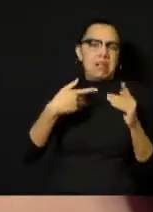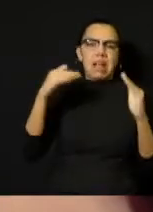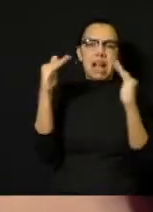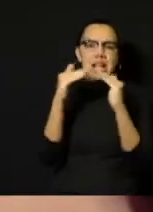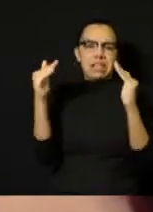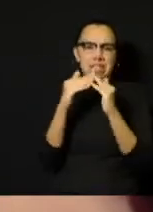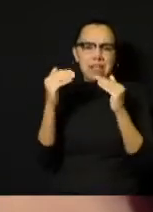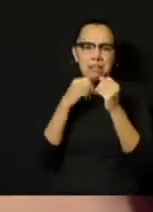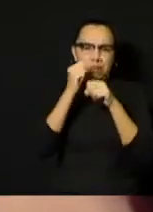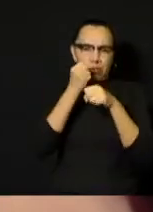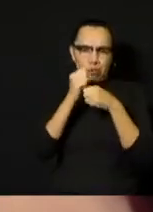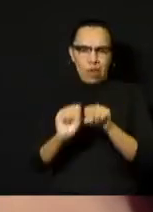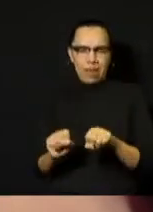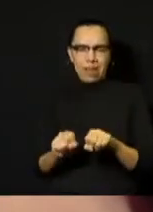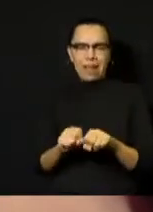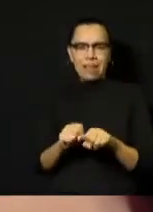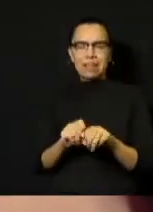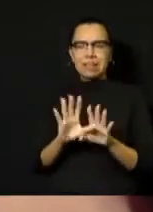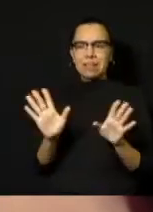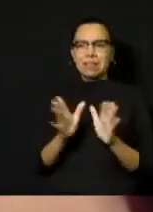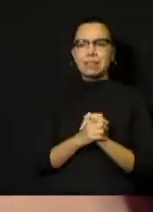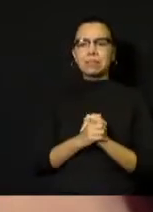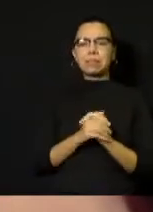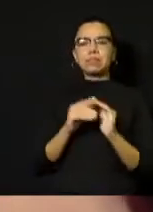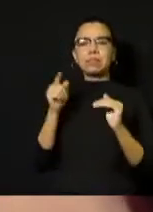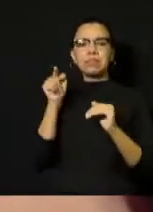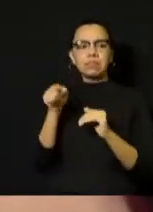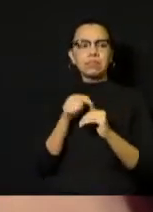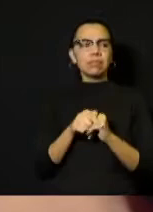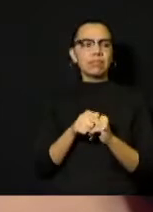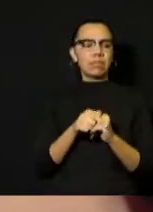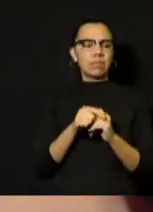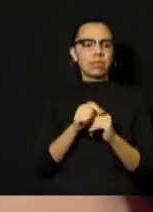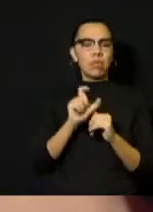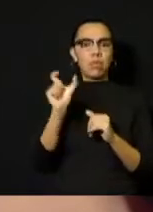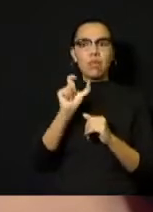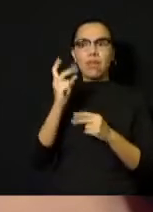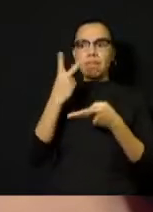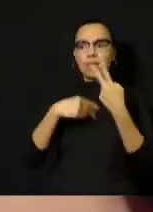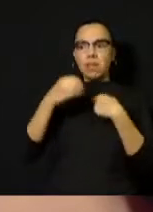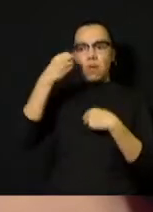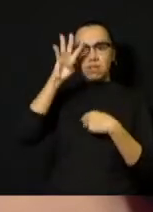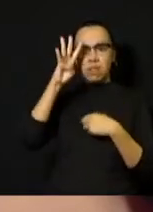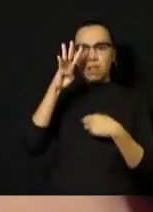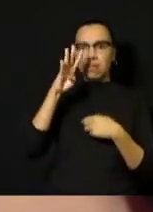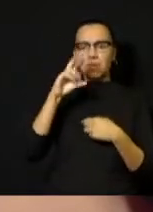mother-in-law house. That's when OmniLife came to our lives at that time.